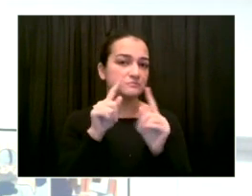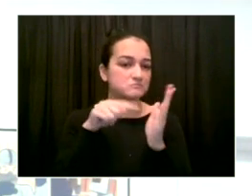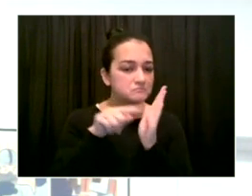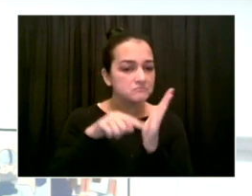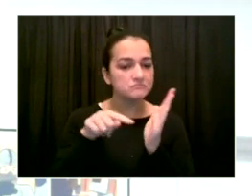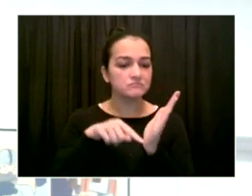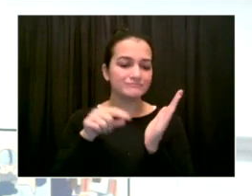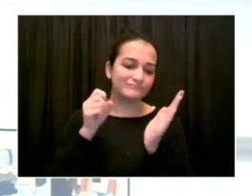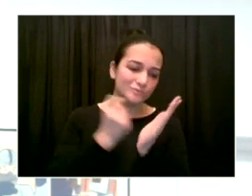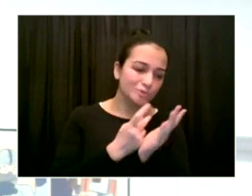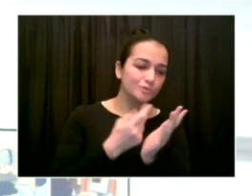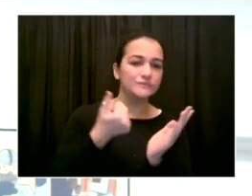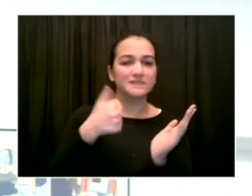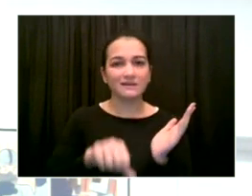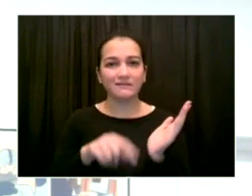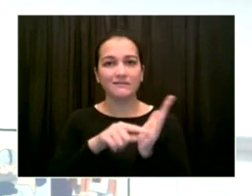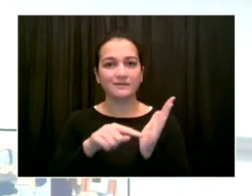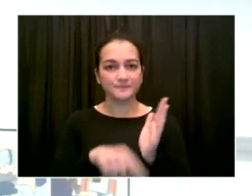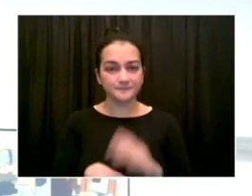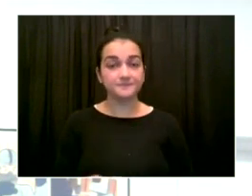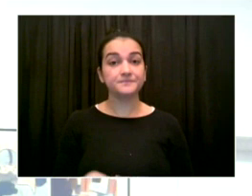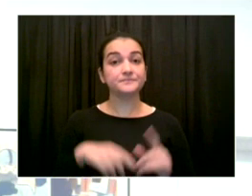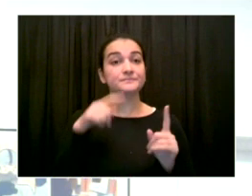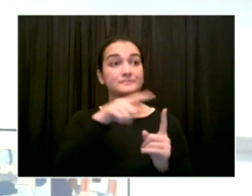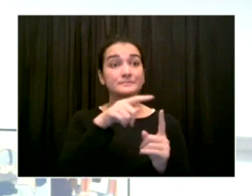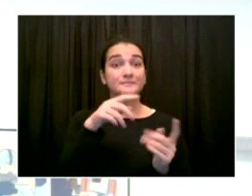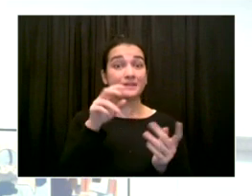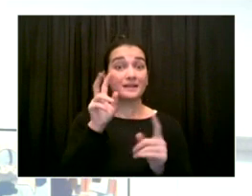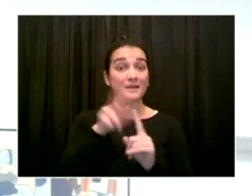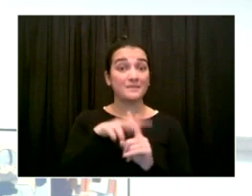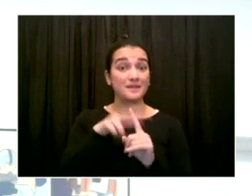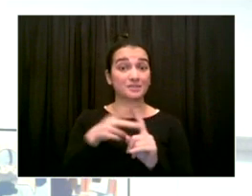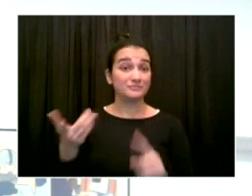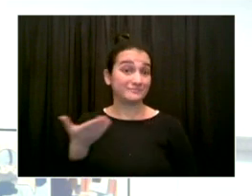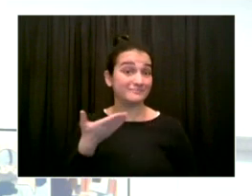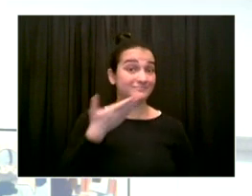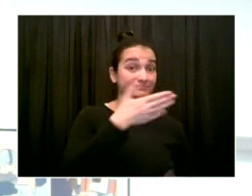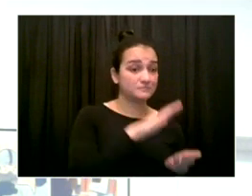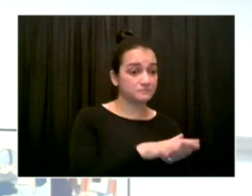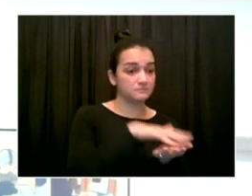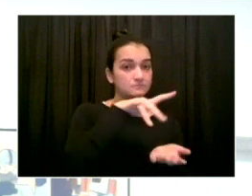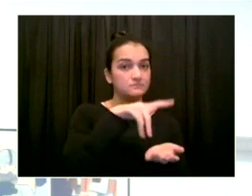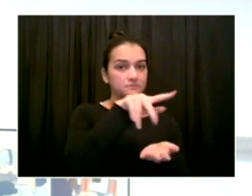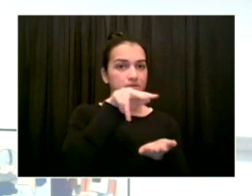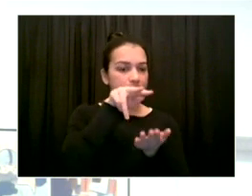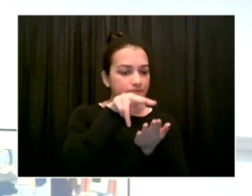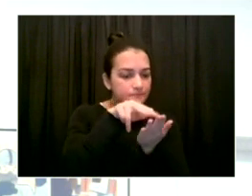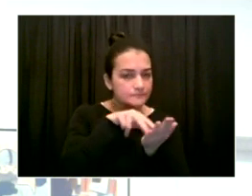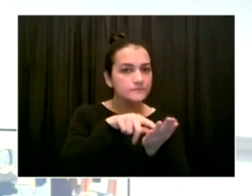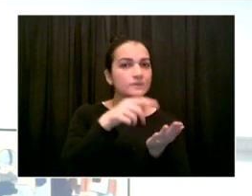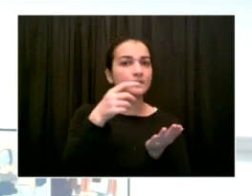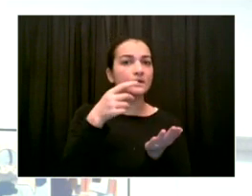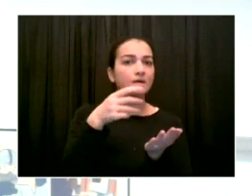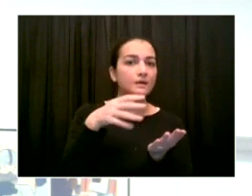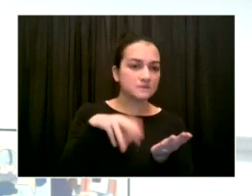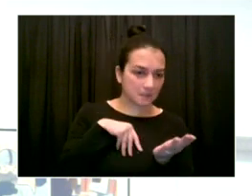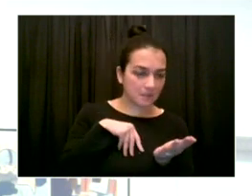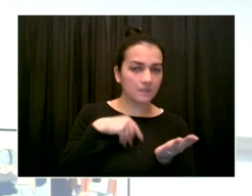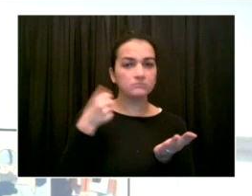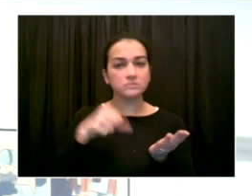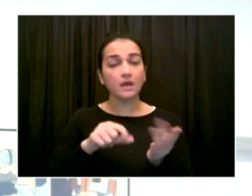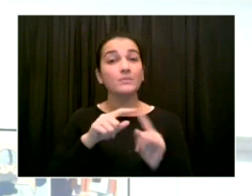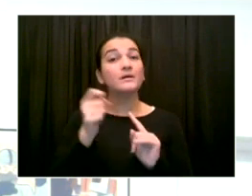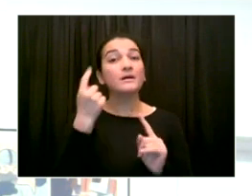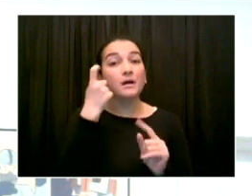granted. And the reason for this is that there are very few clinical contraindications to